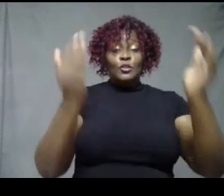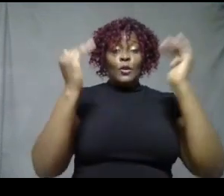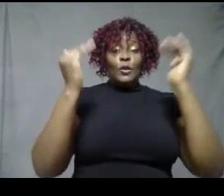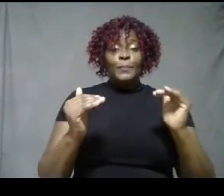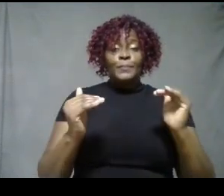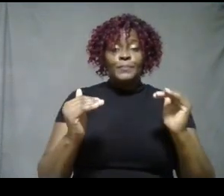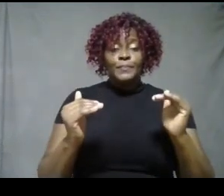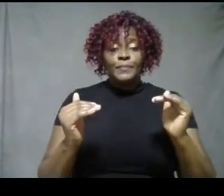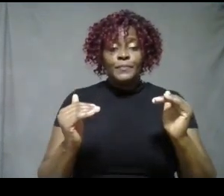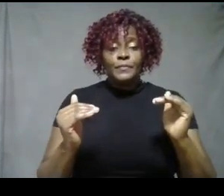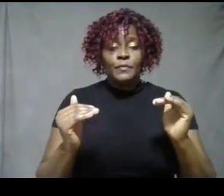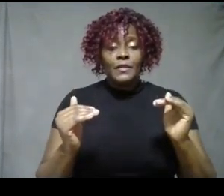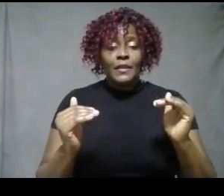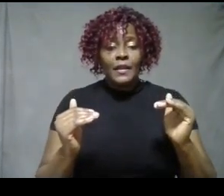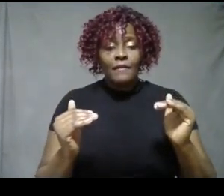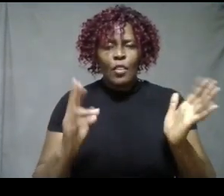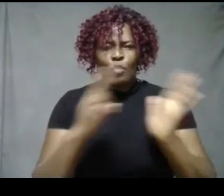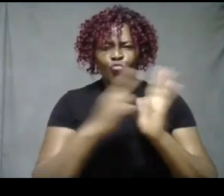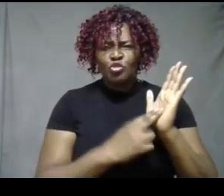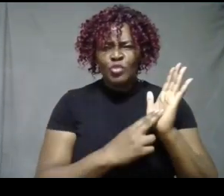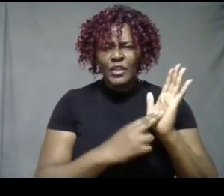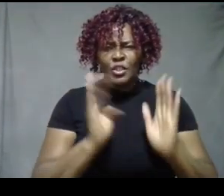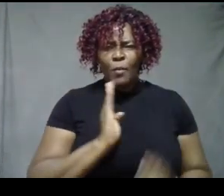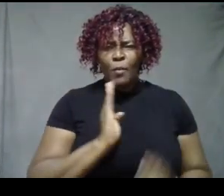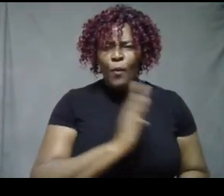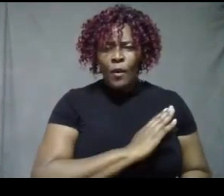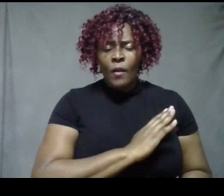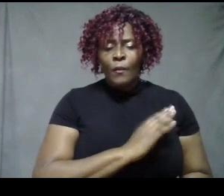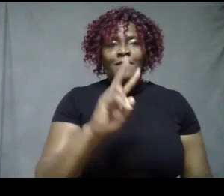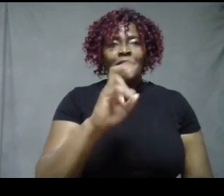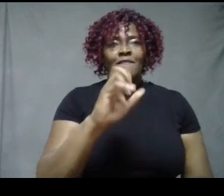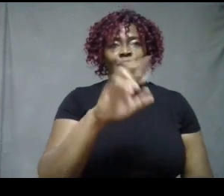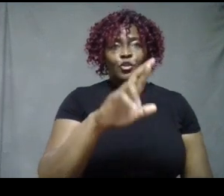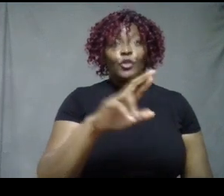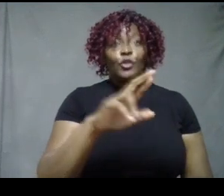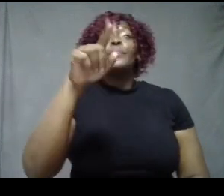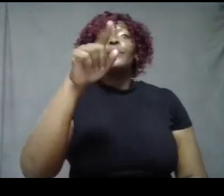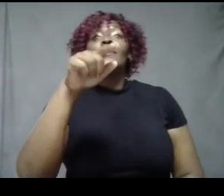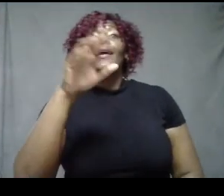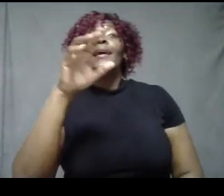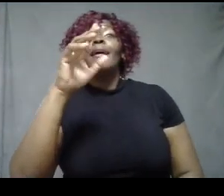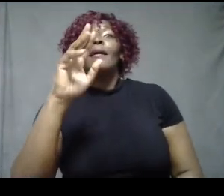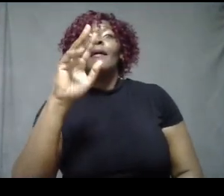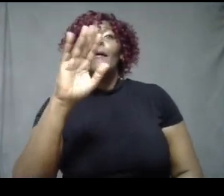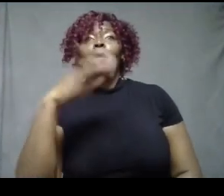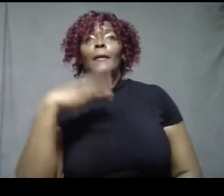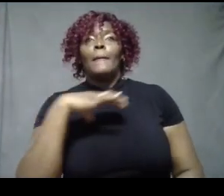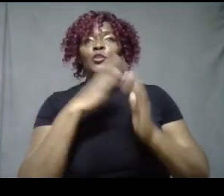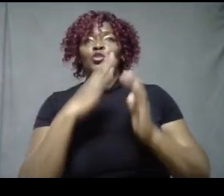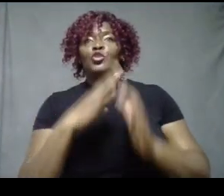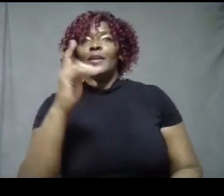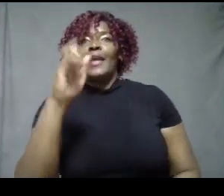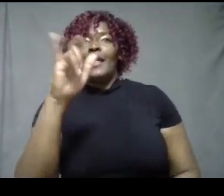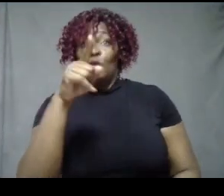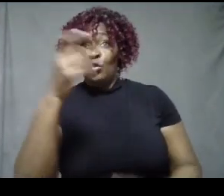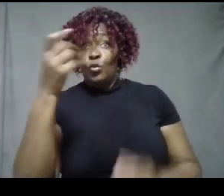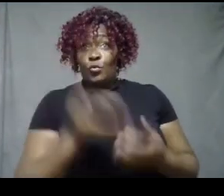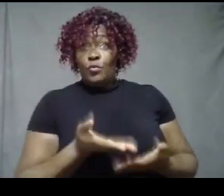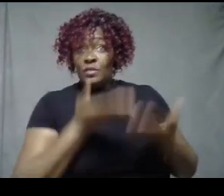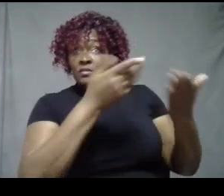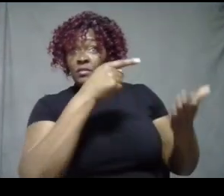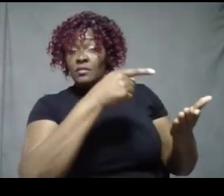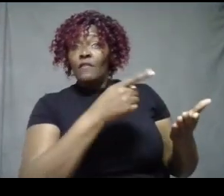Victor Norfus. And Commissioner Kelly, this is your appointment for an alternate seat for a duration of 1 year.